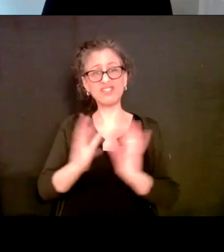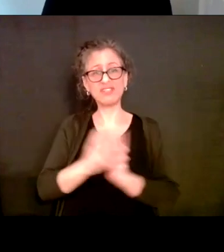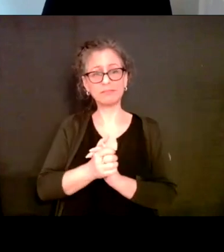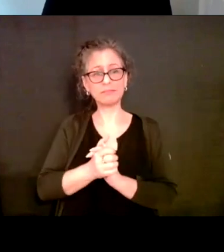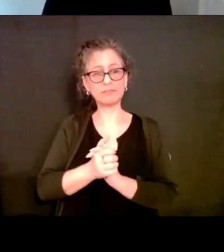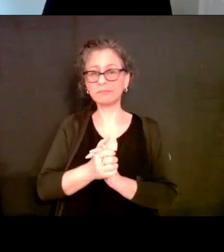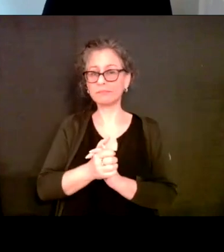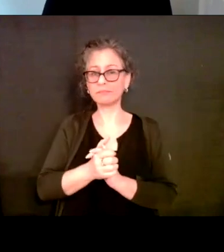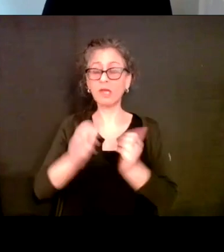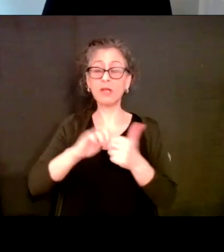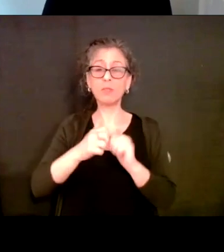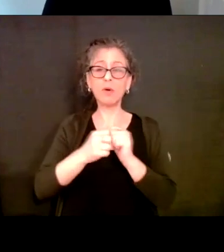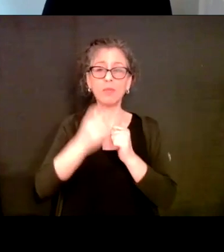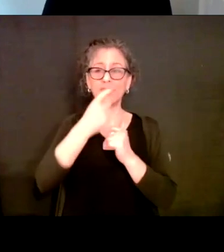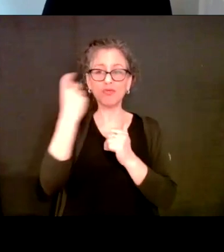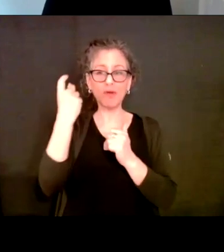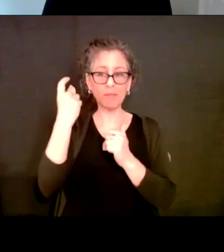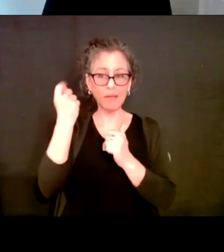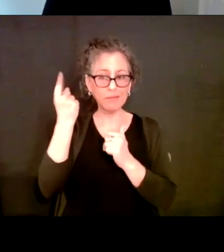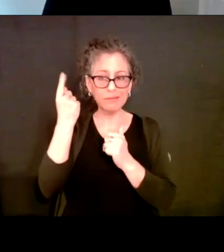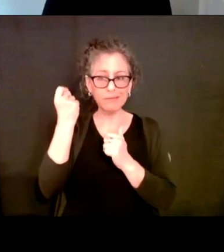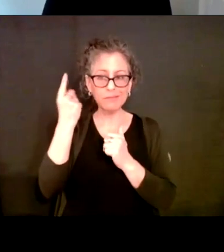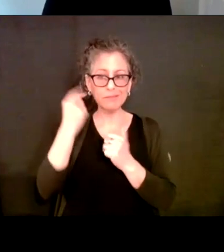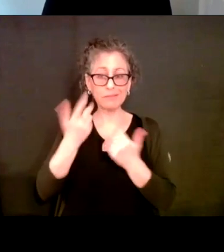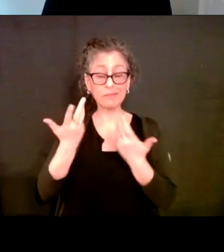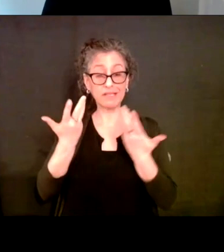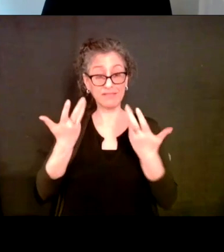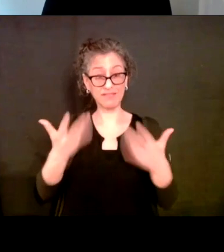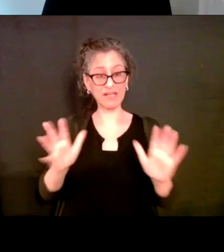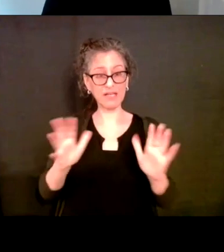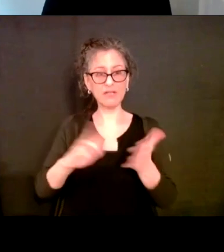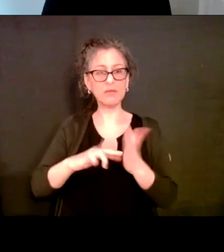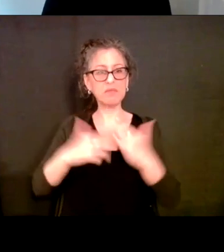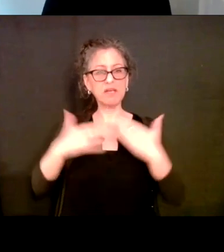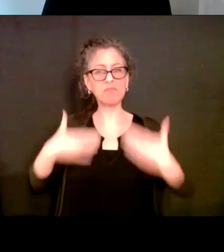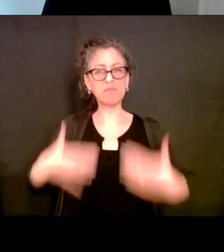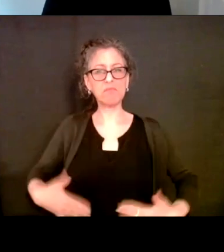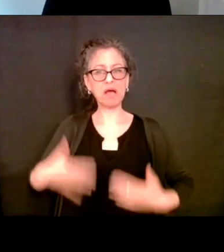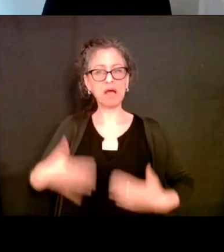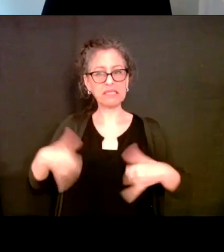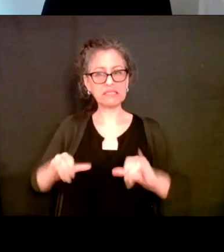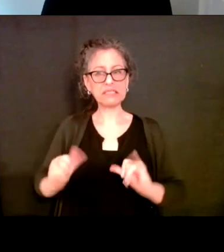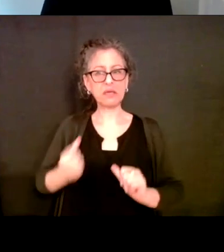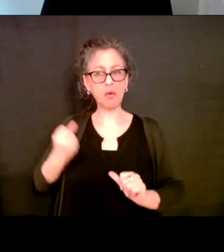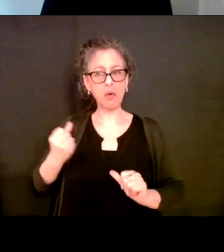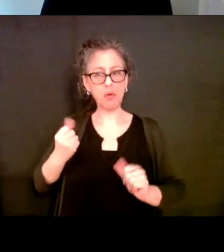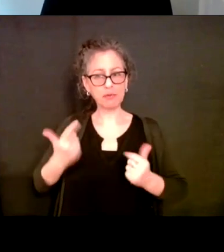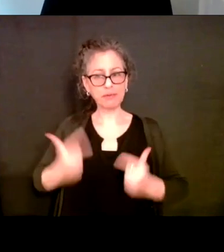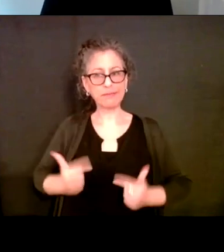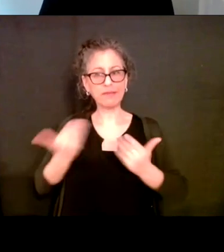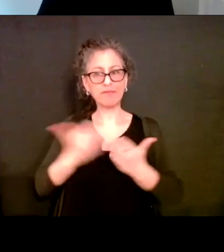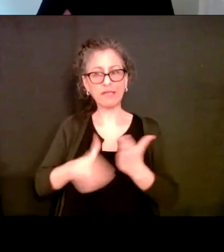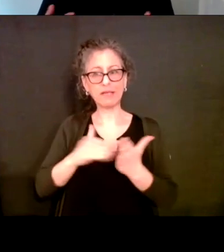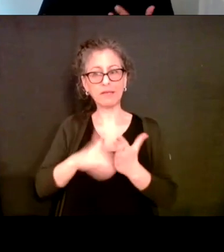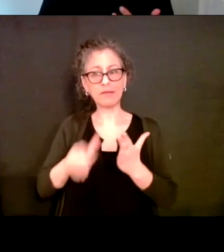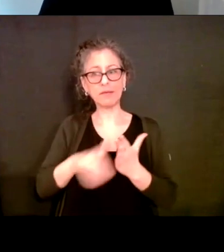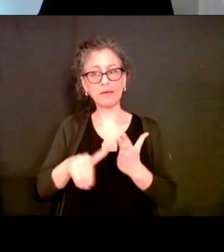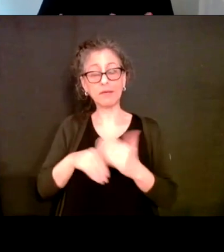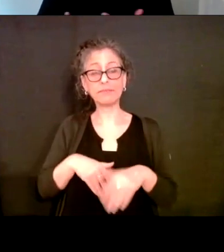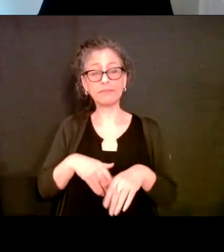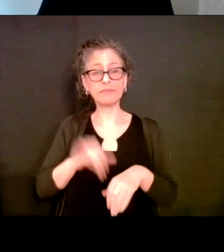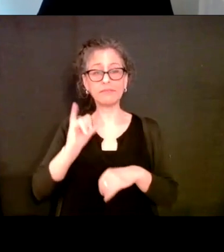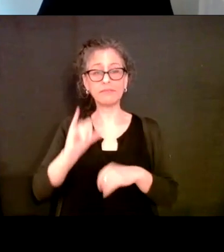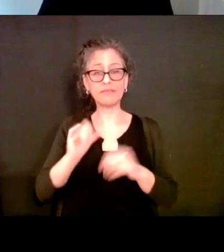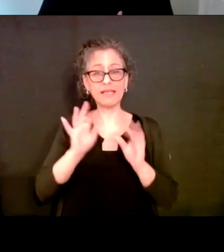the problem with trauma is that when it's over, your body continues to relive it. And this is a